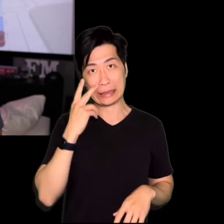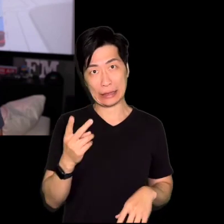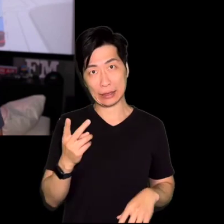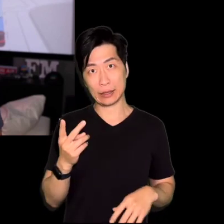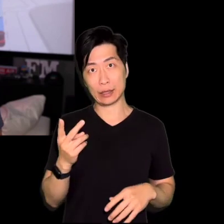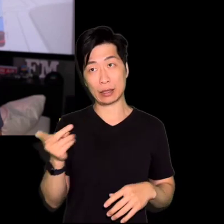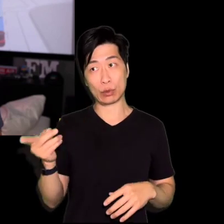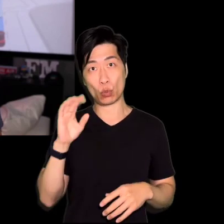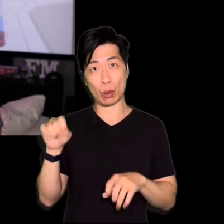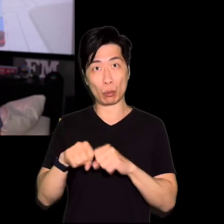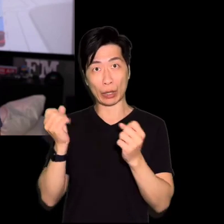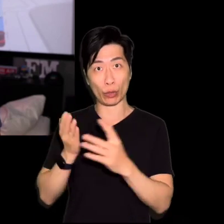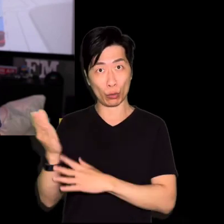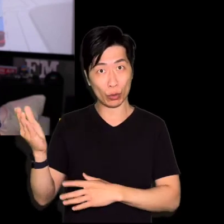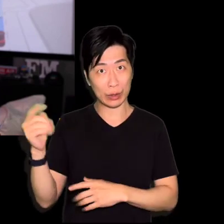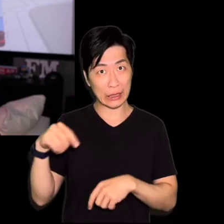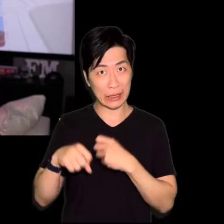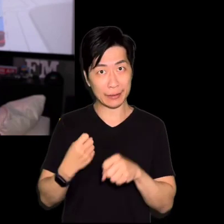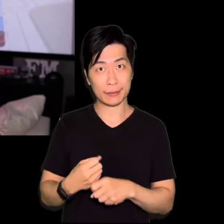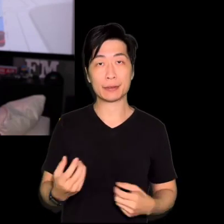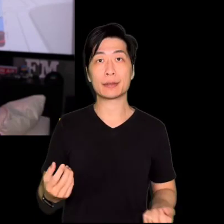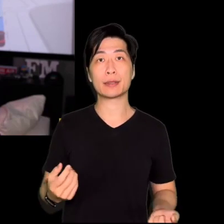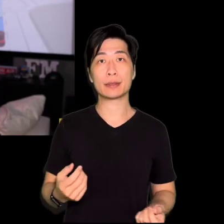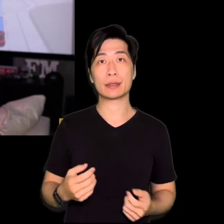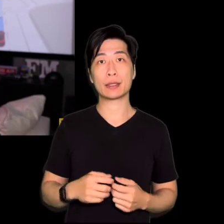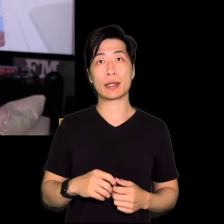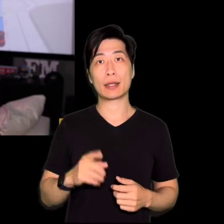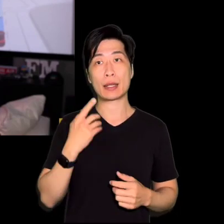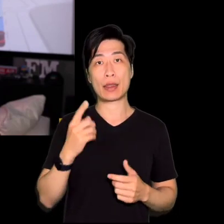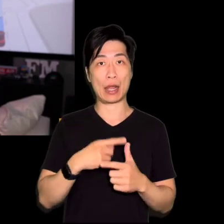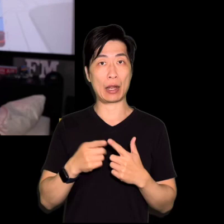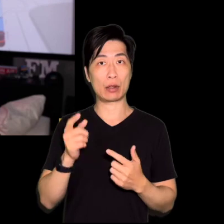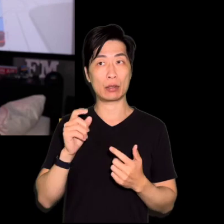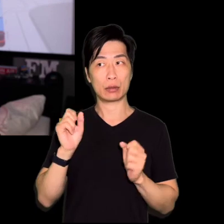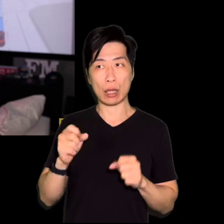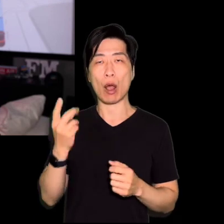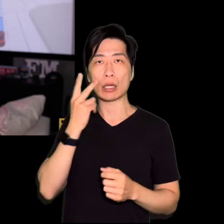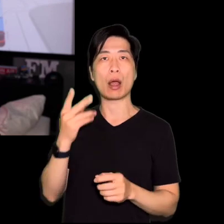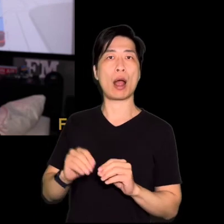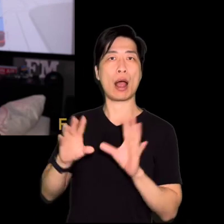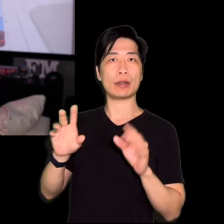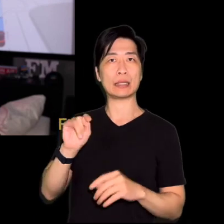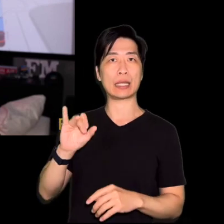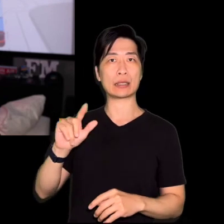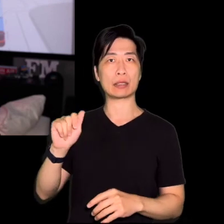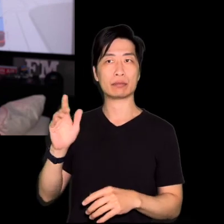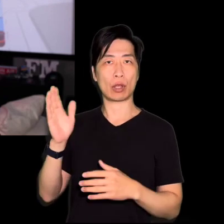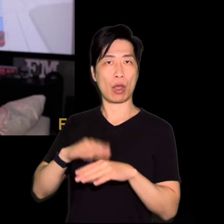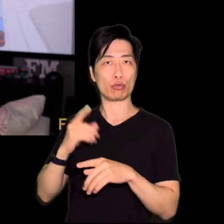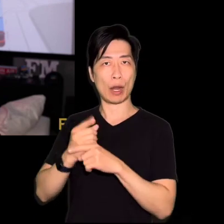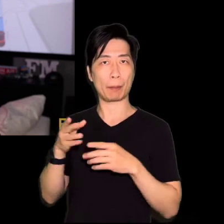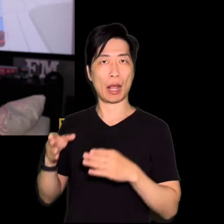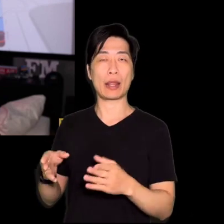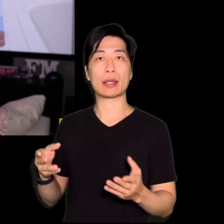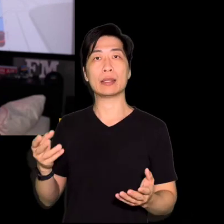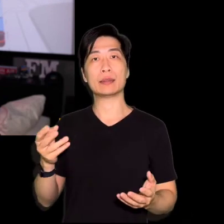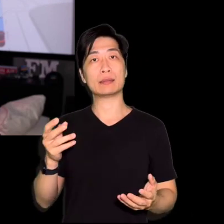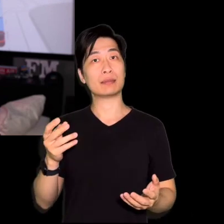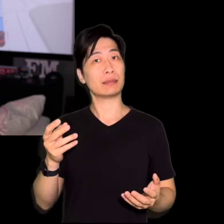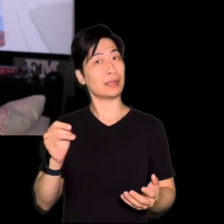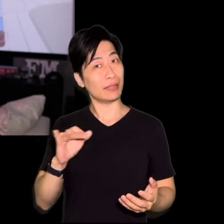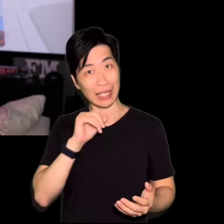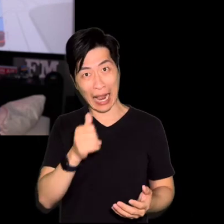year, so that it's obvious that Tesla's on that path. Otherwise, it becomes not obvious. Like,